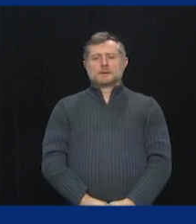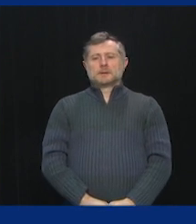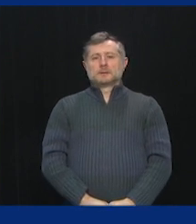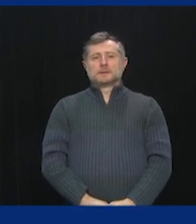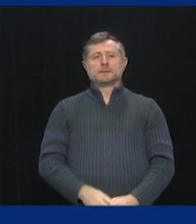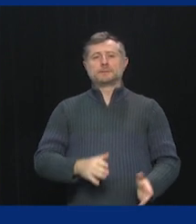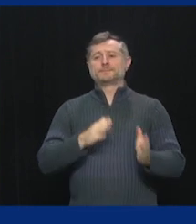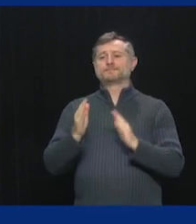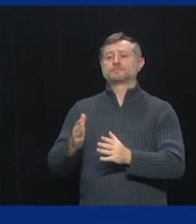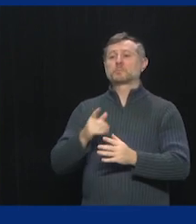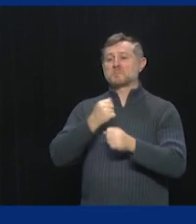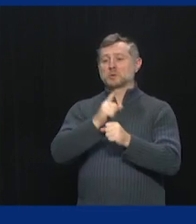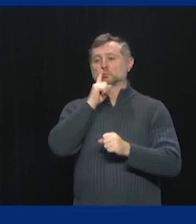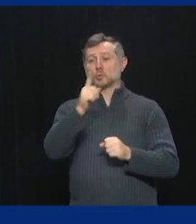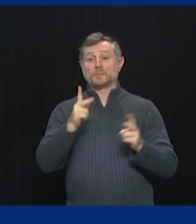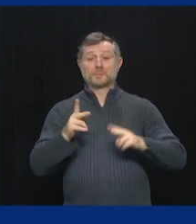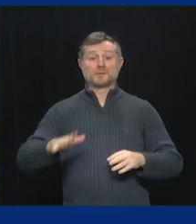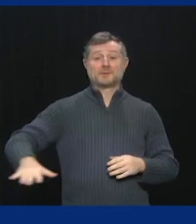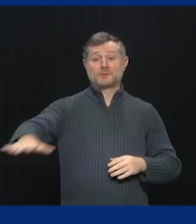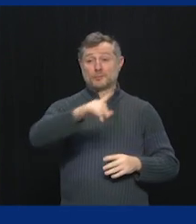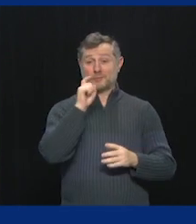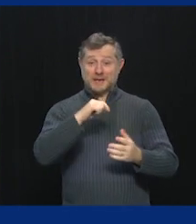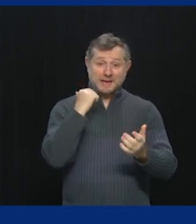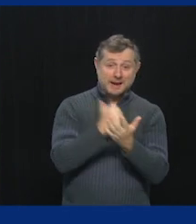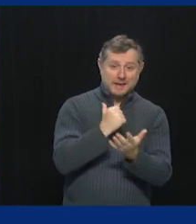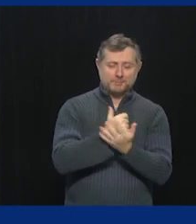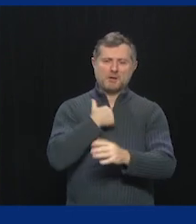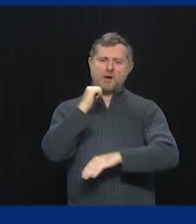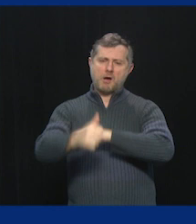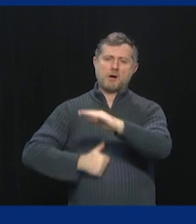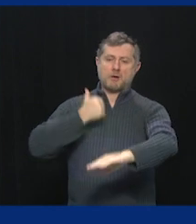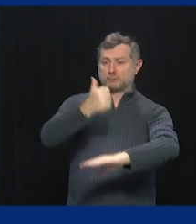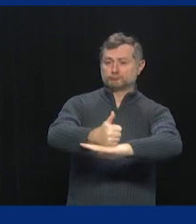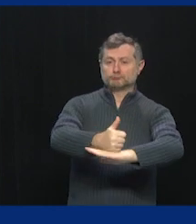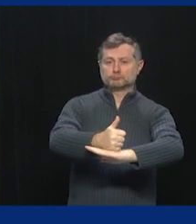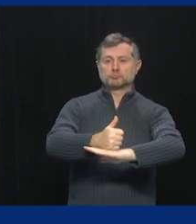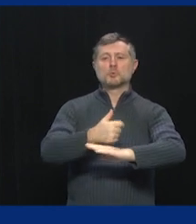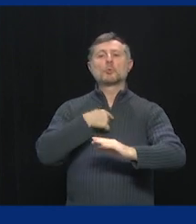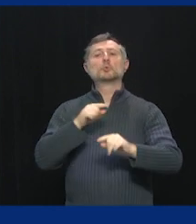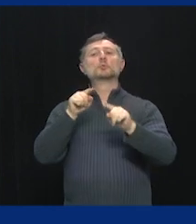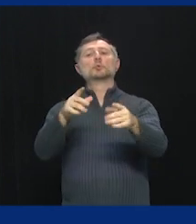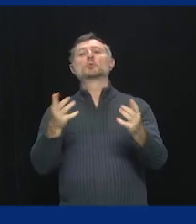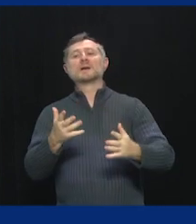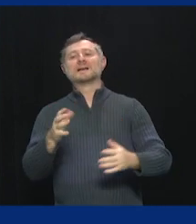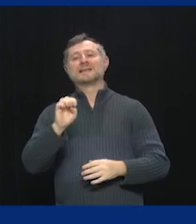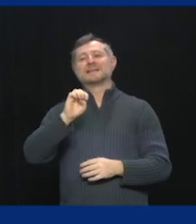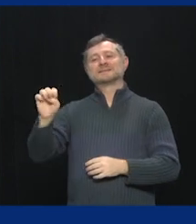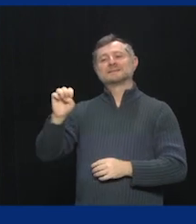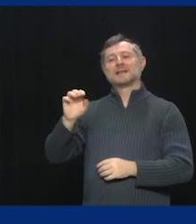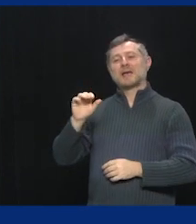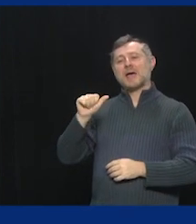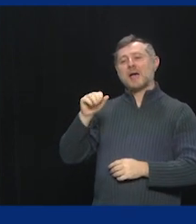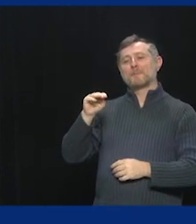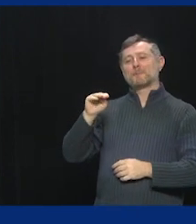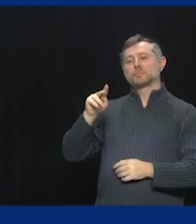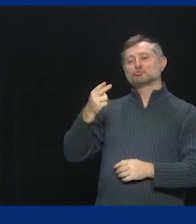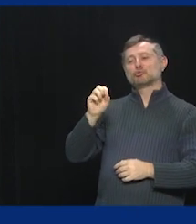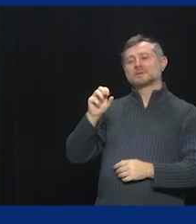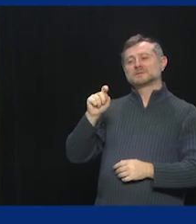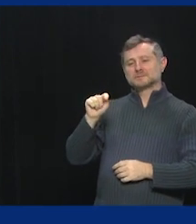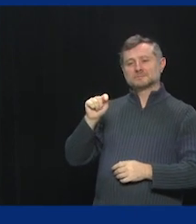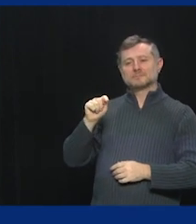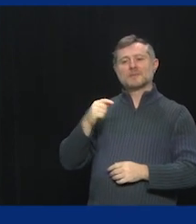on the ground have assistance. When I went to that alleyway on East Amherst Friday, I was there with